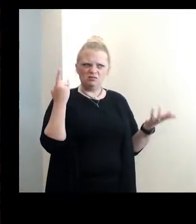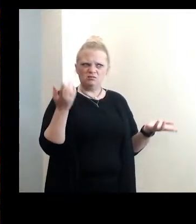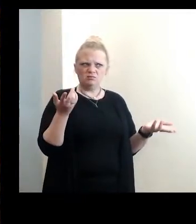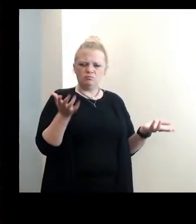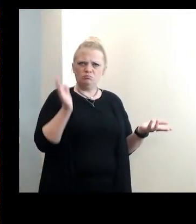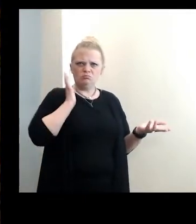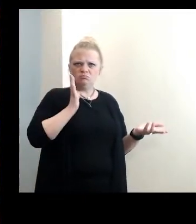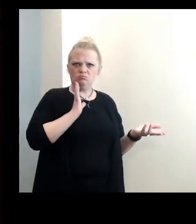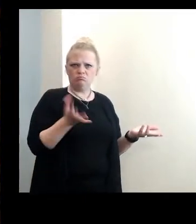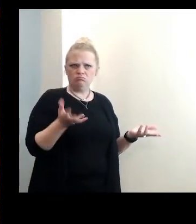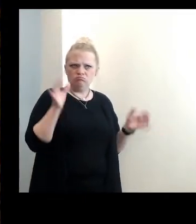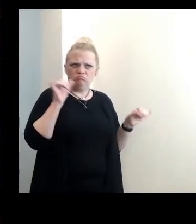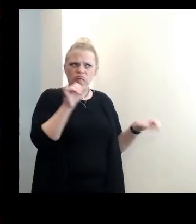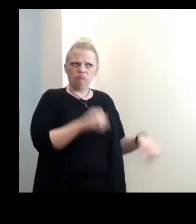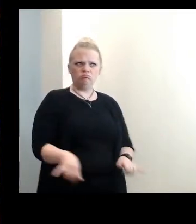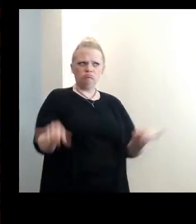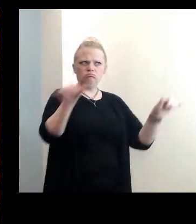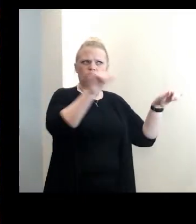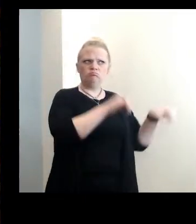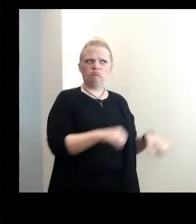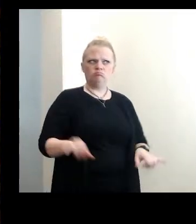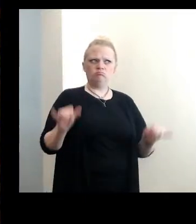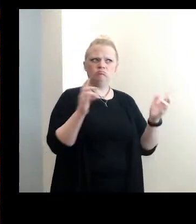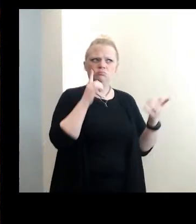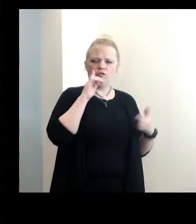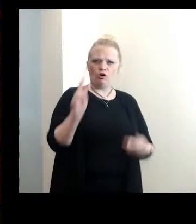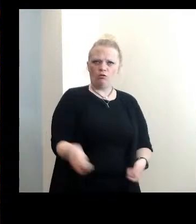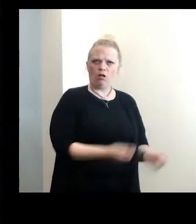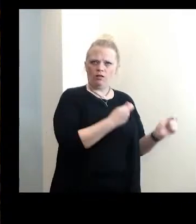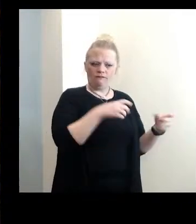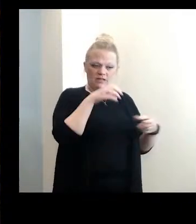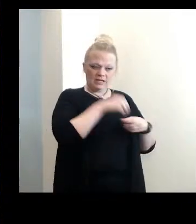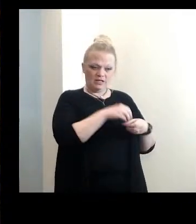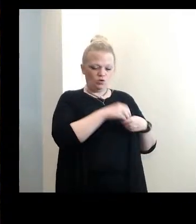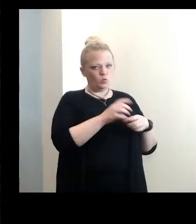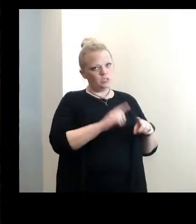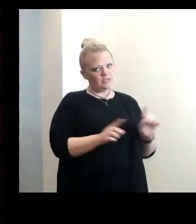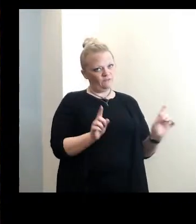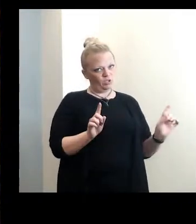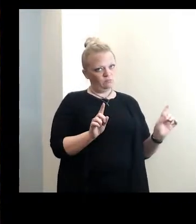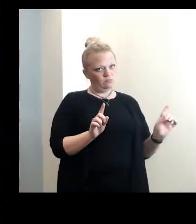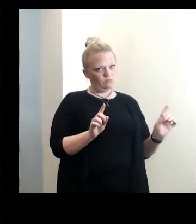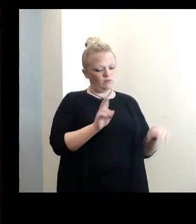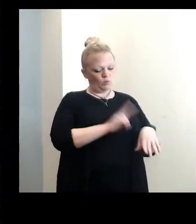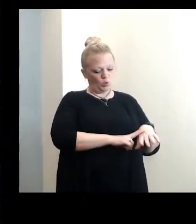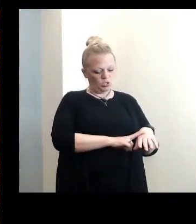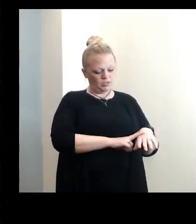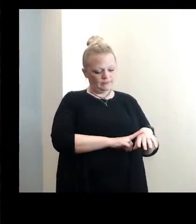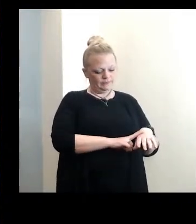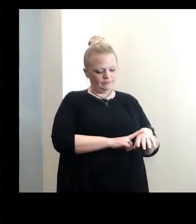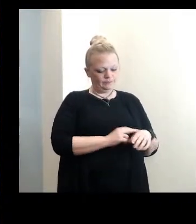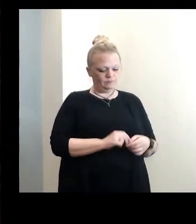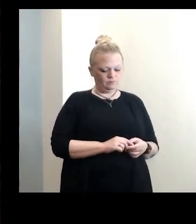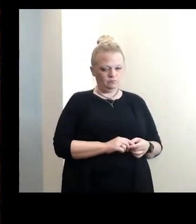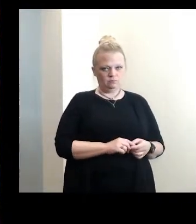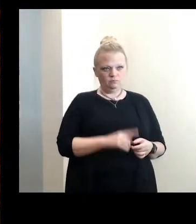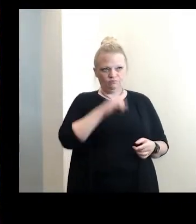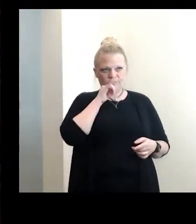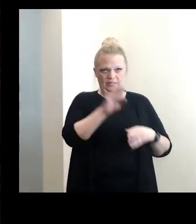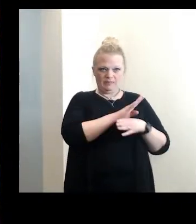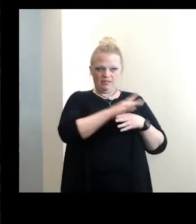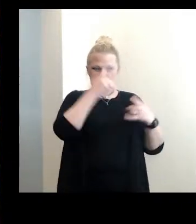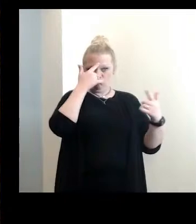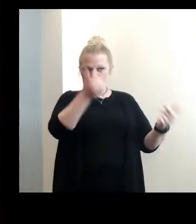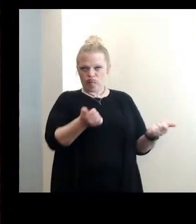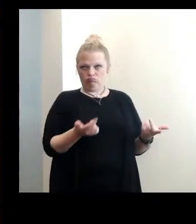mask previously. That was the standard that was held on golf courses. Indoors is totally different, of course. It's up to the